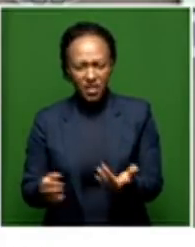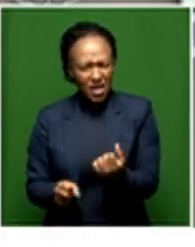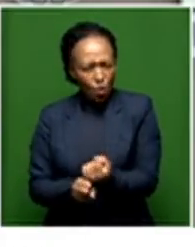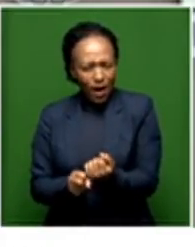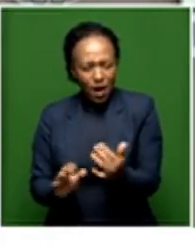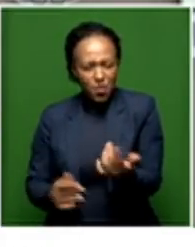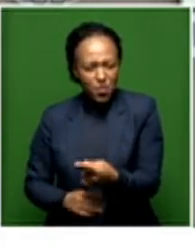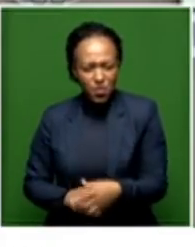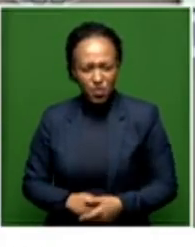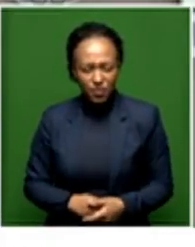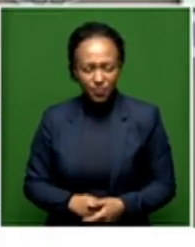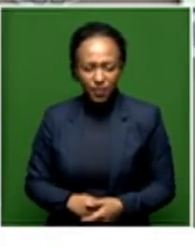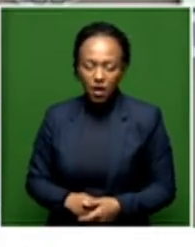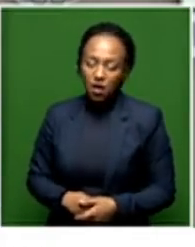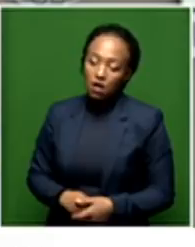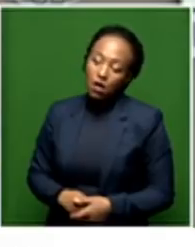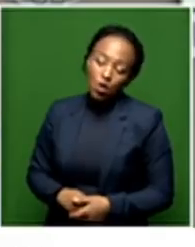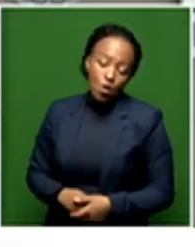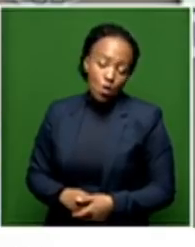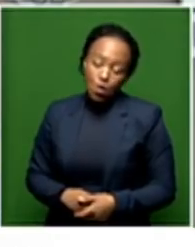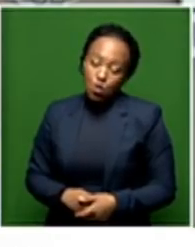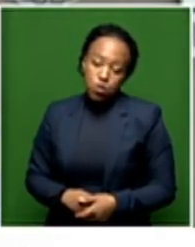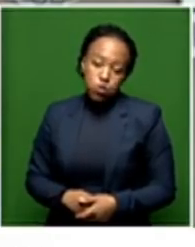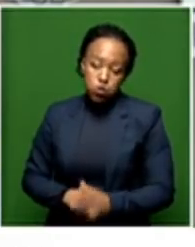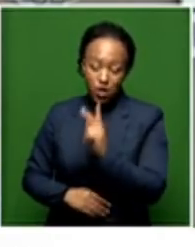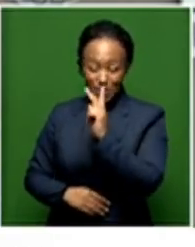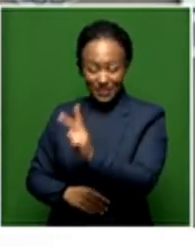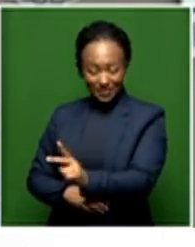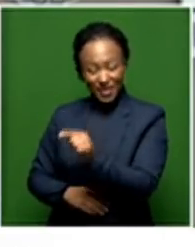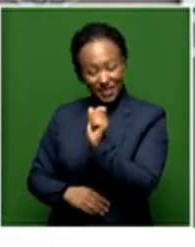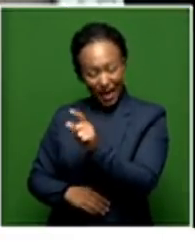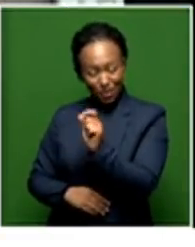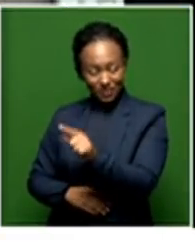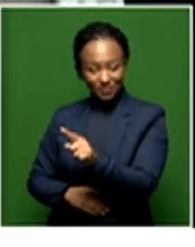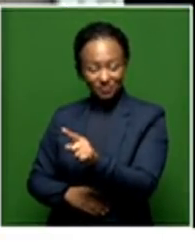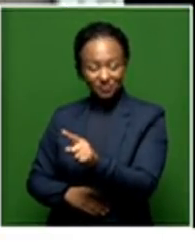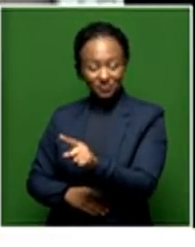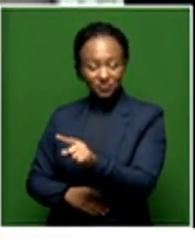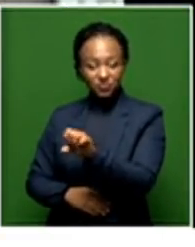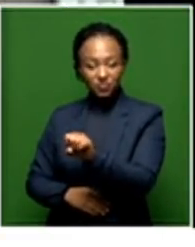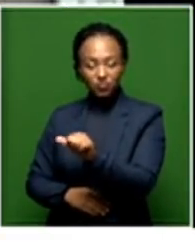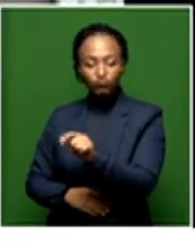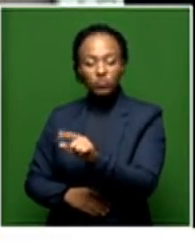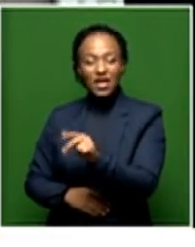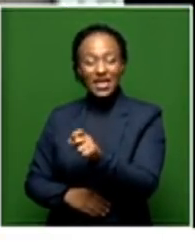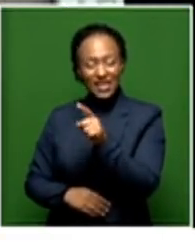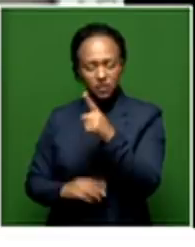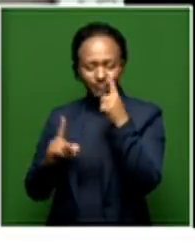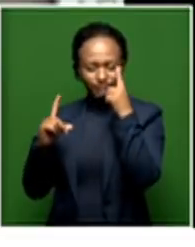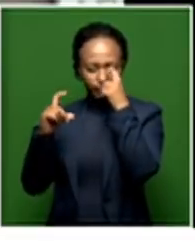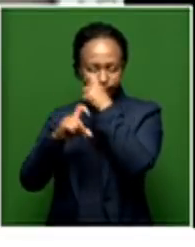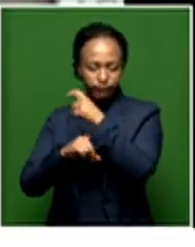You see that one, Sakina, it's one of those very tricky ones. But